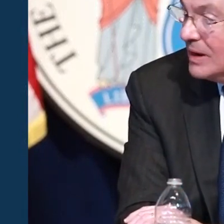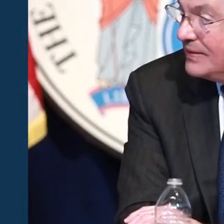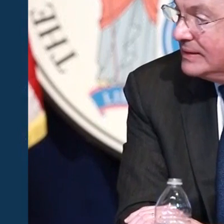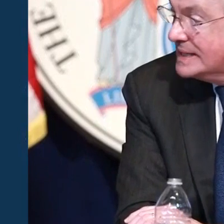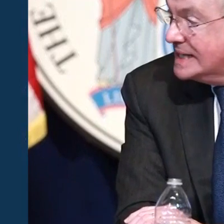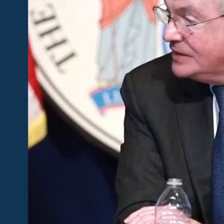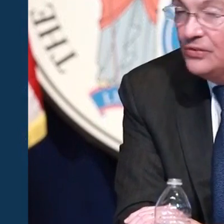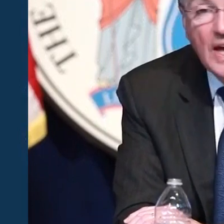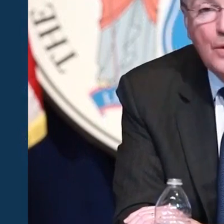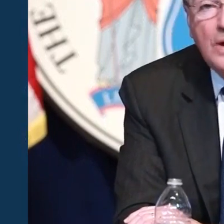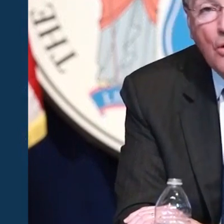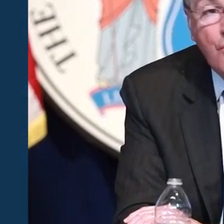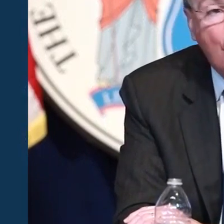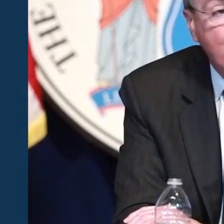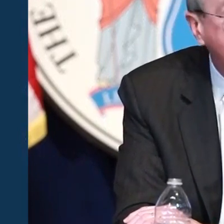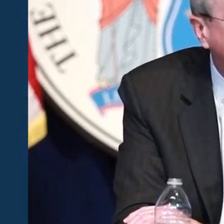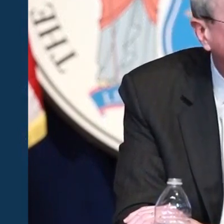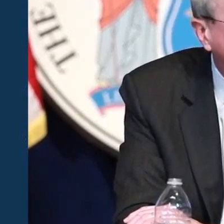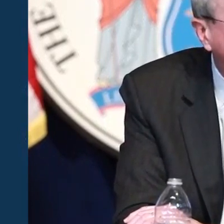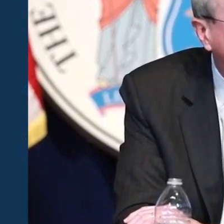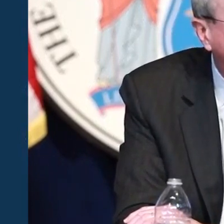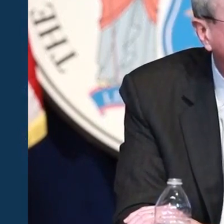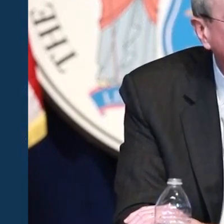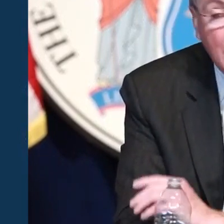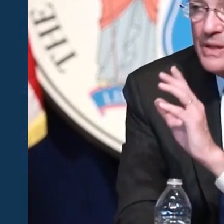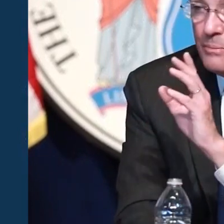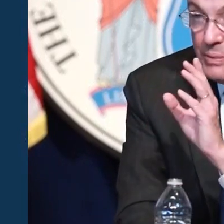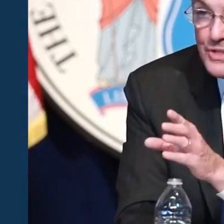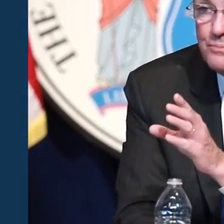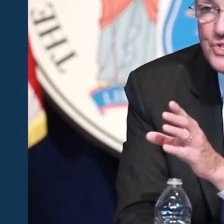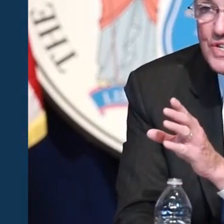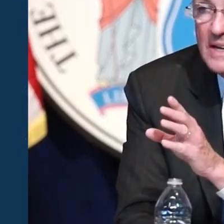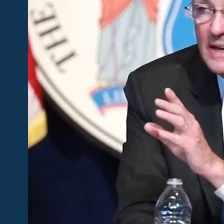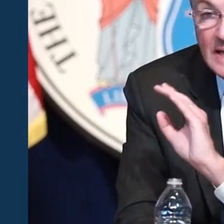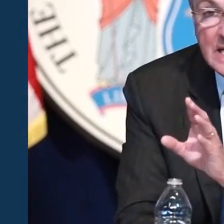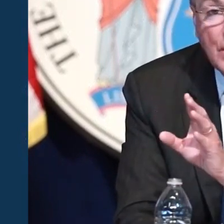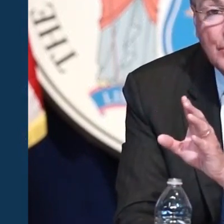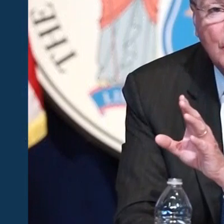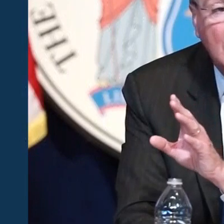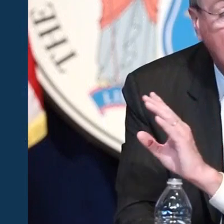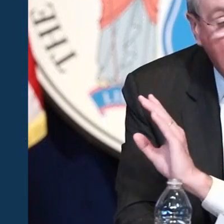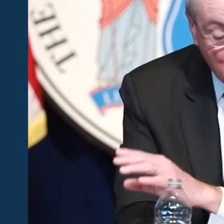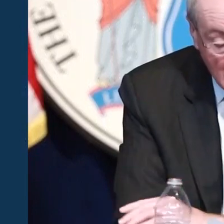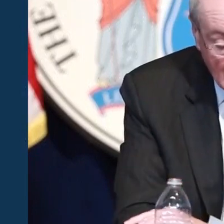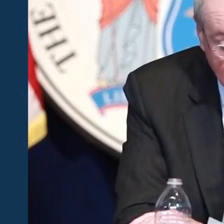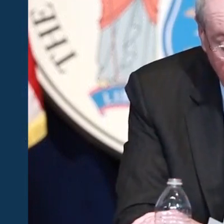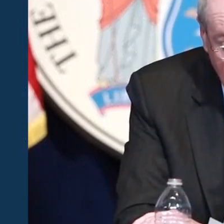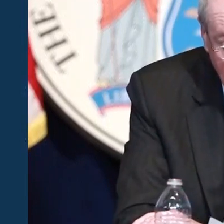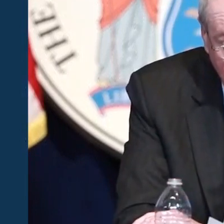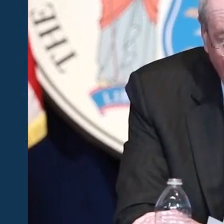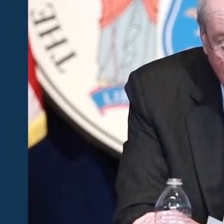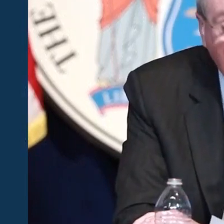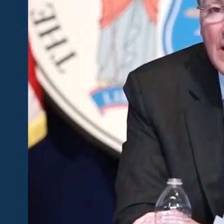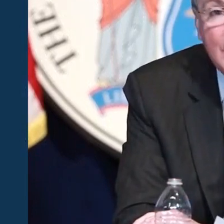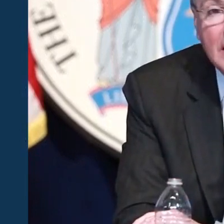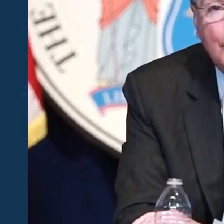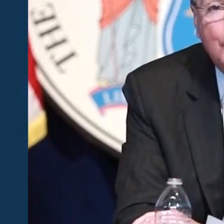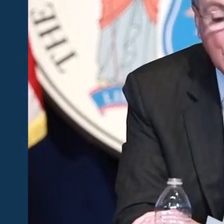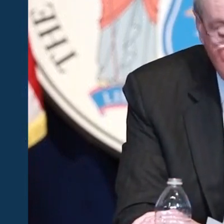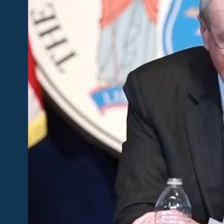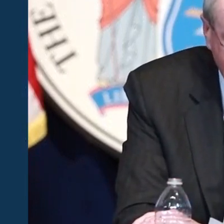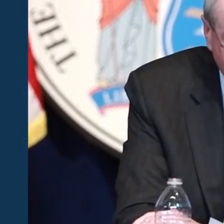back, and say we over-prepared. That'll be the best mistake any of us ever made. But we don't have